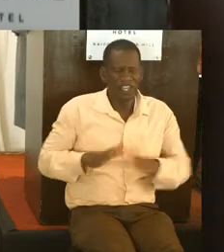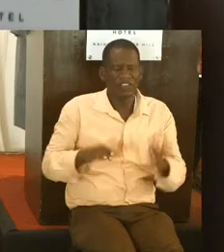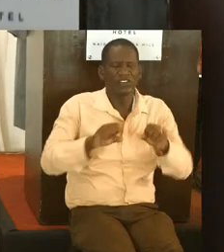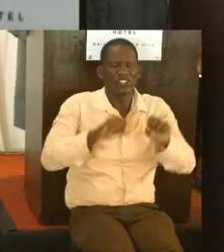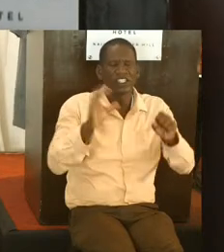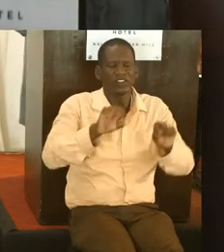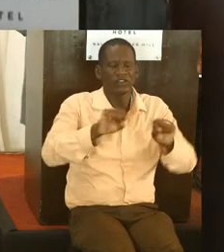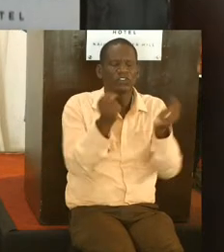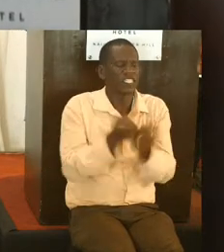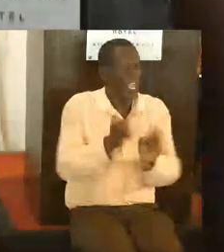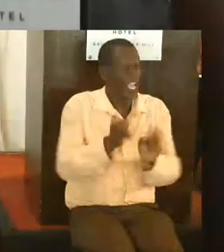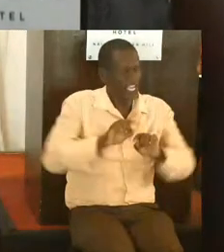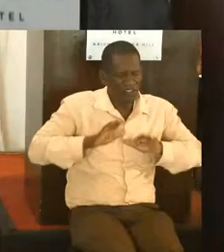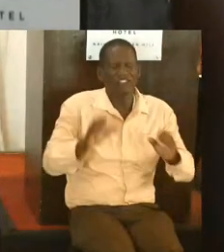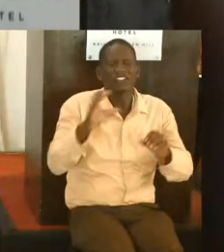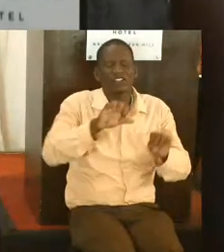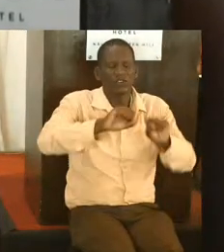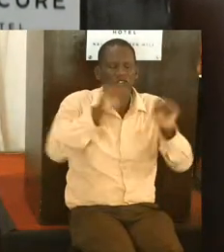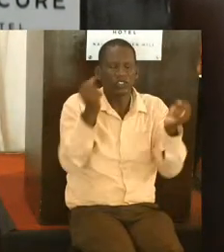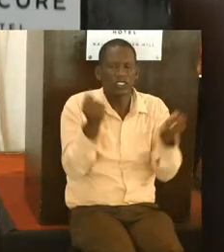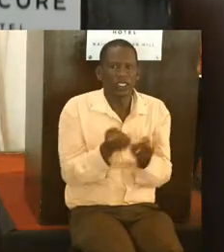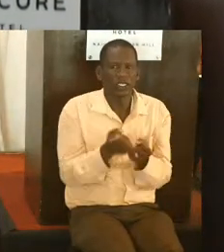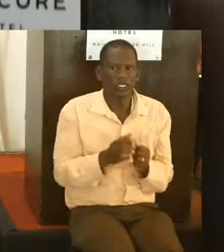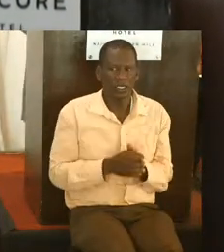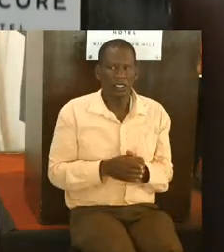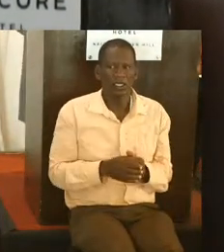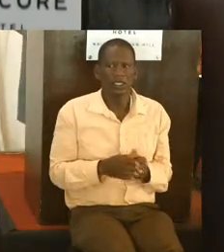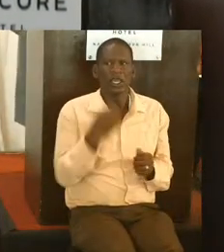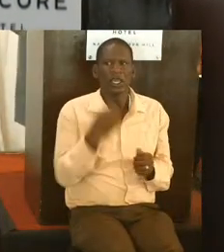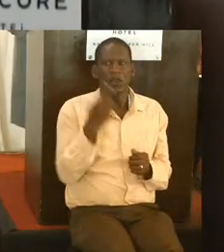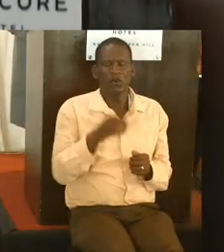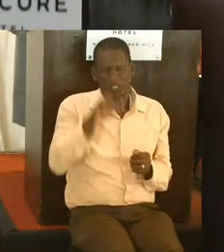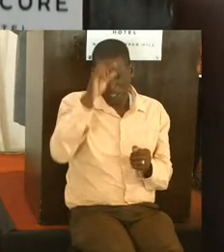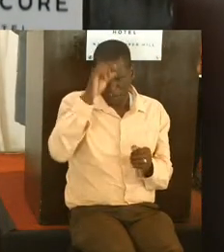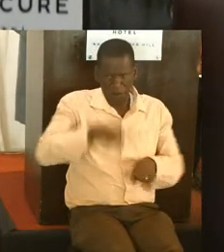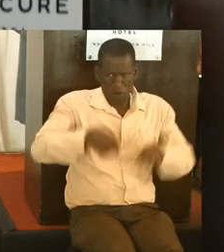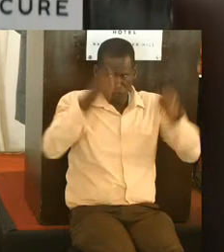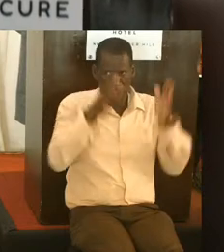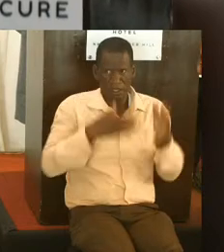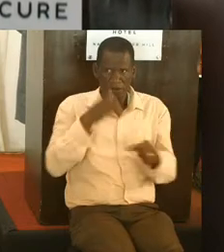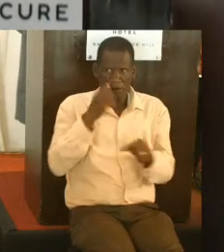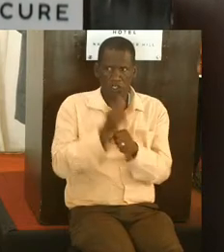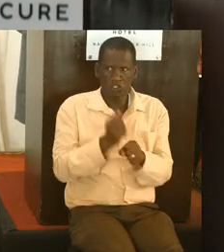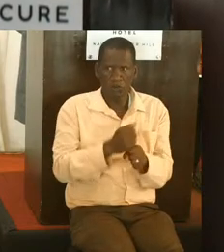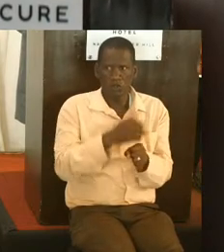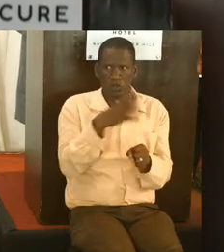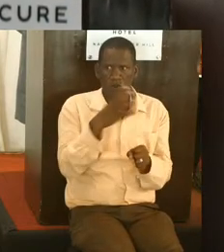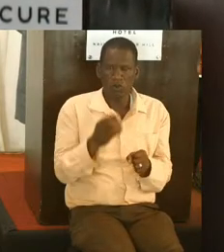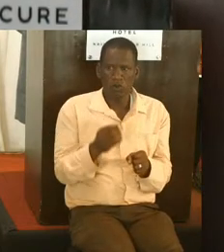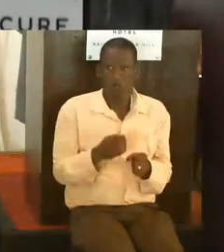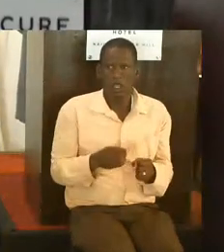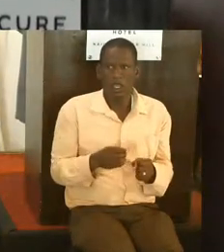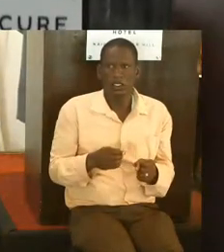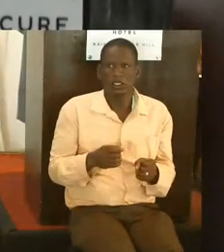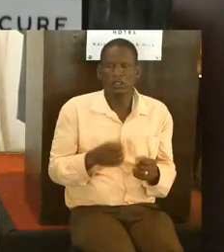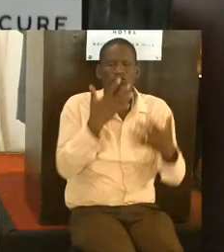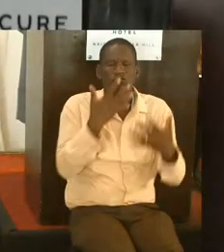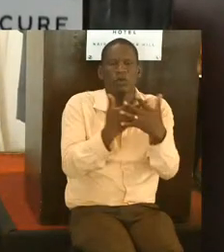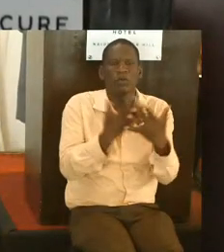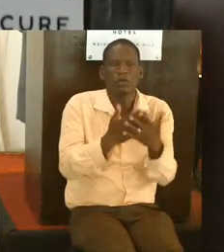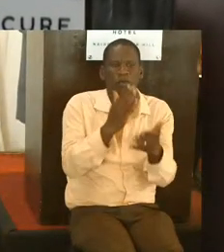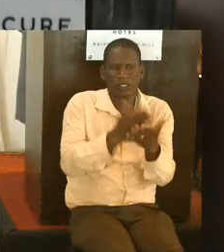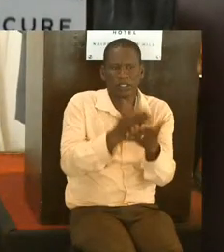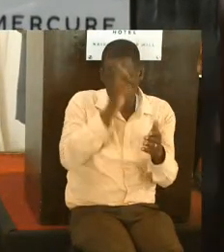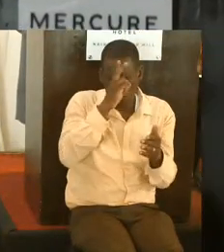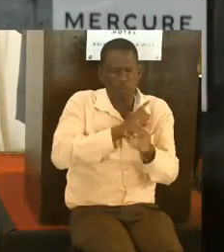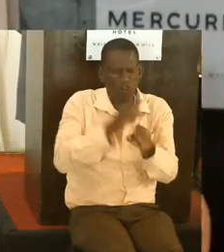Society um I was just a state officer my job was to go and put some cops in jail for violating